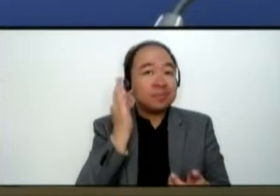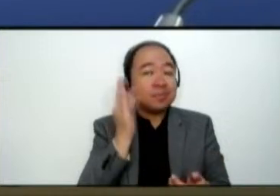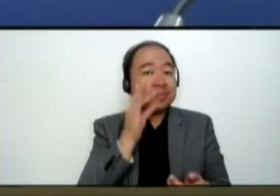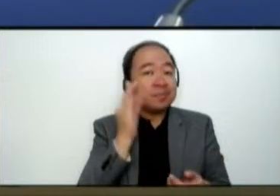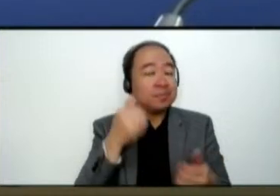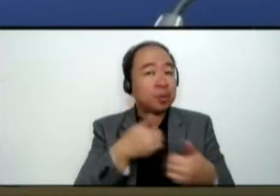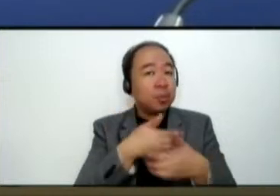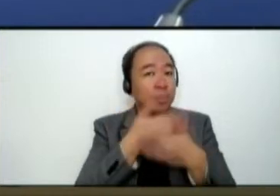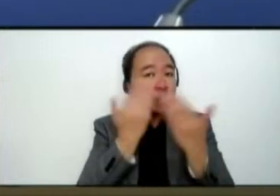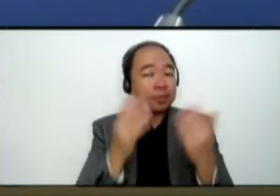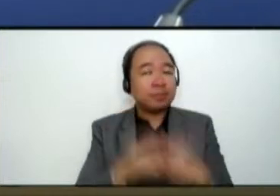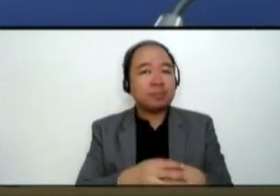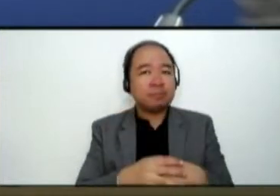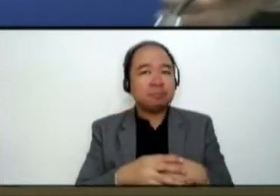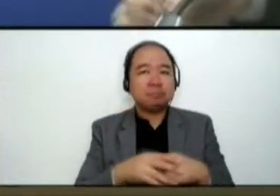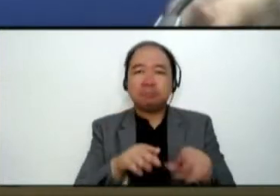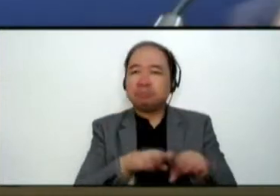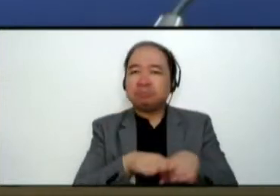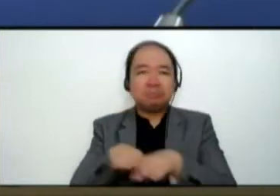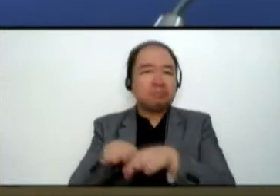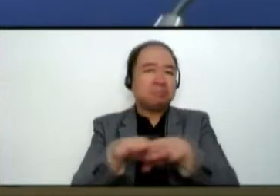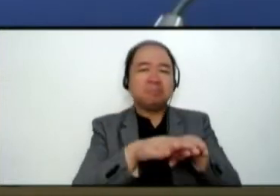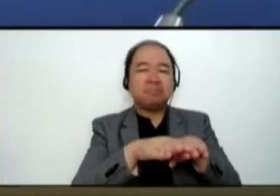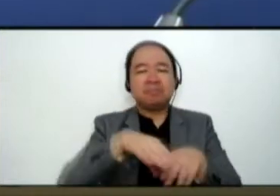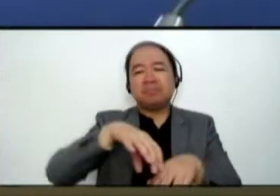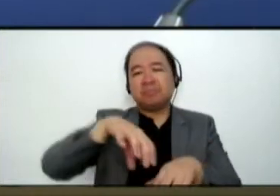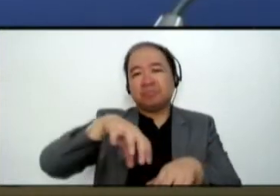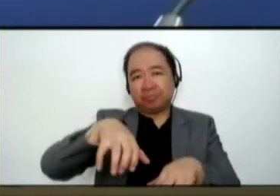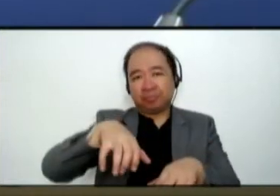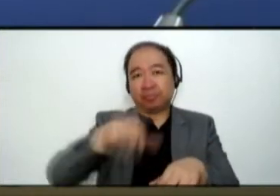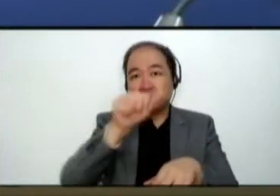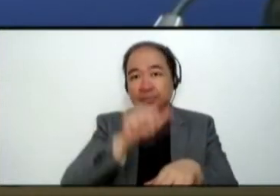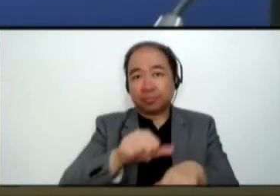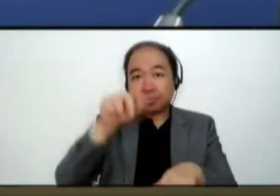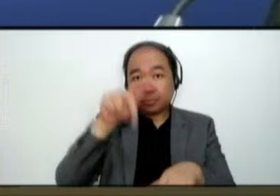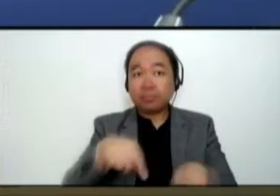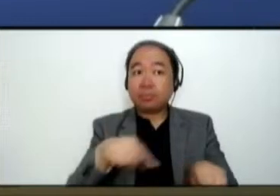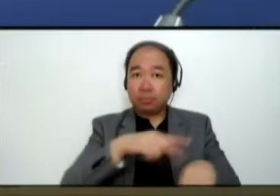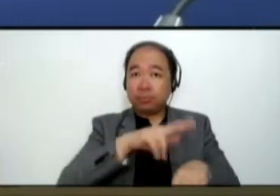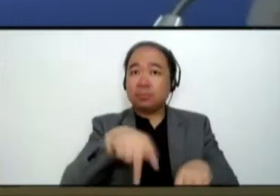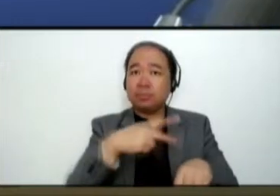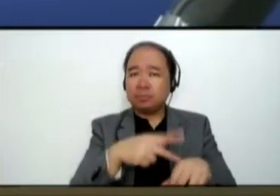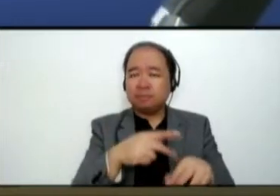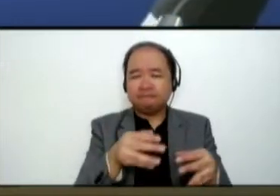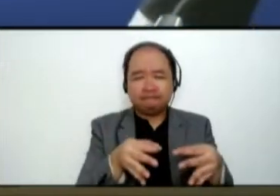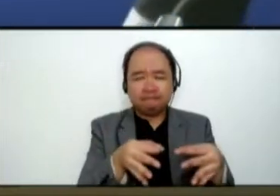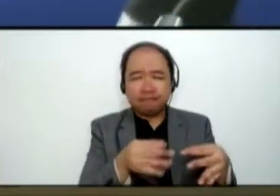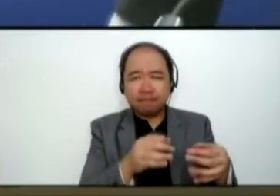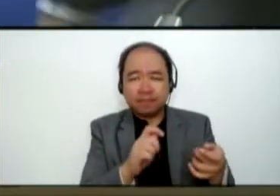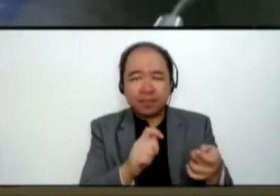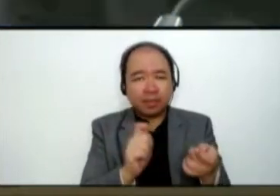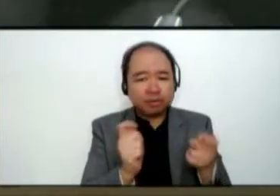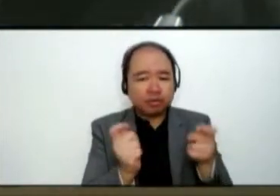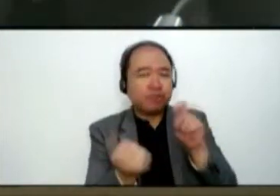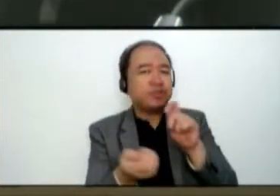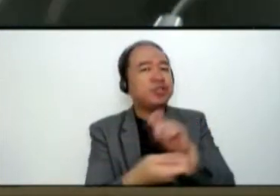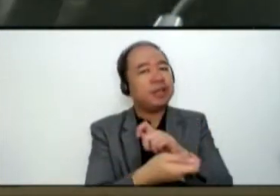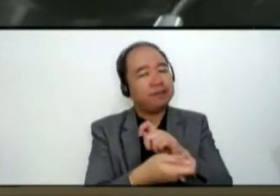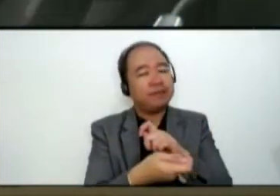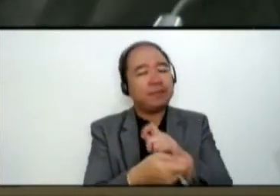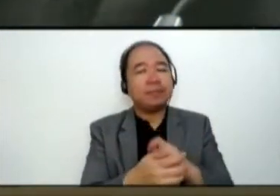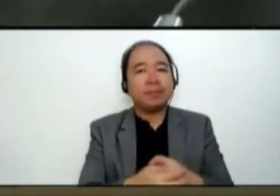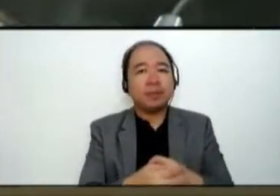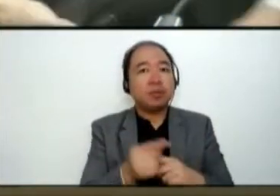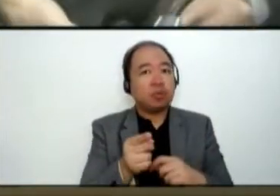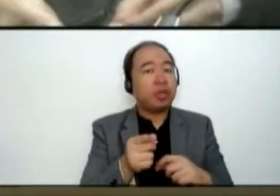other countries in the Asian Pacific, the Philippines is undergoing a strategic demographic shift. While we remain one of the countries